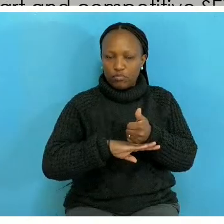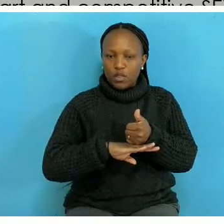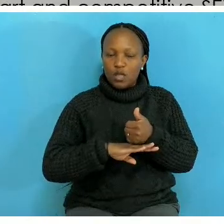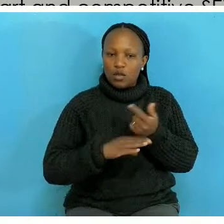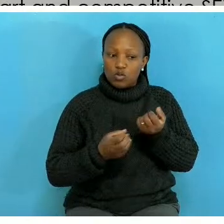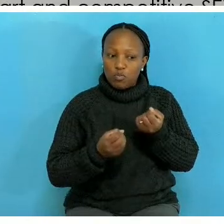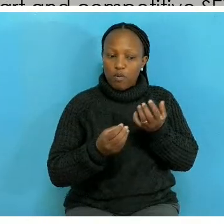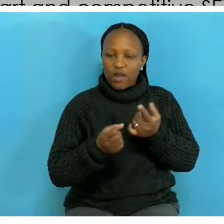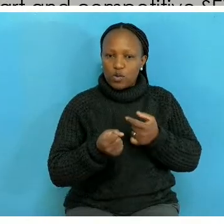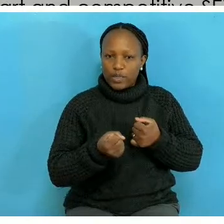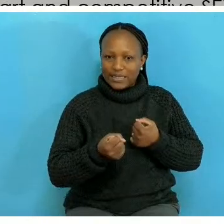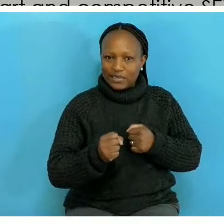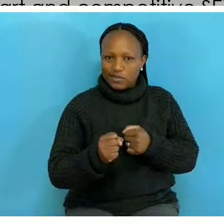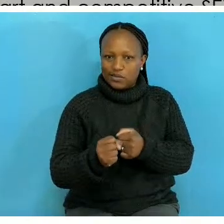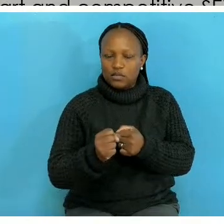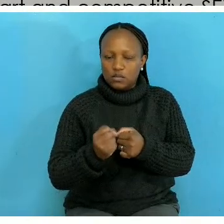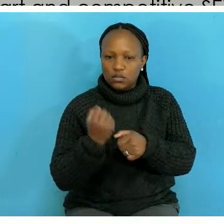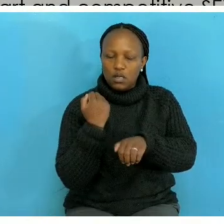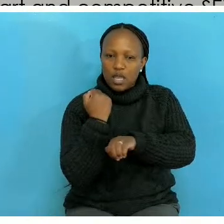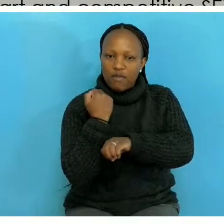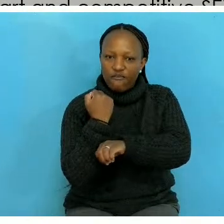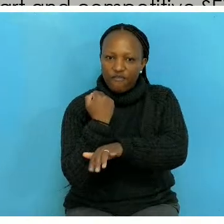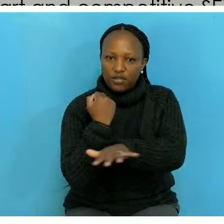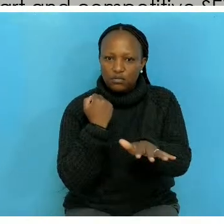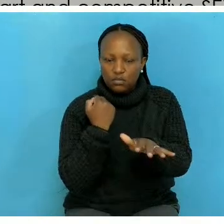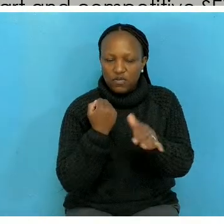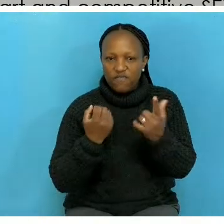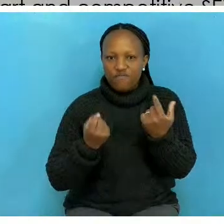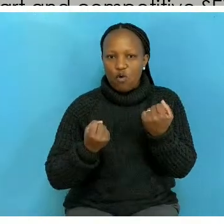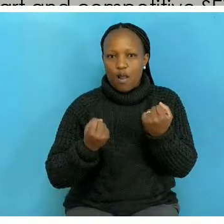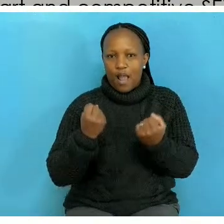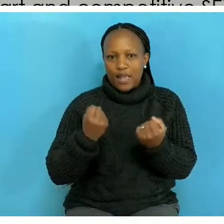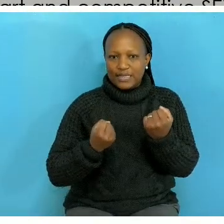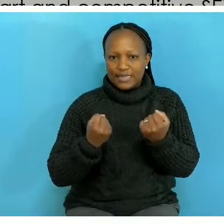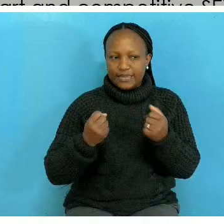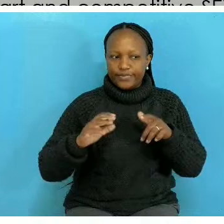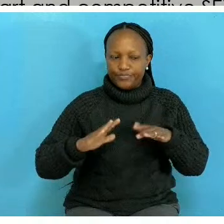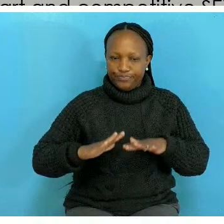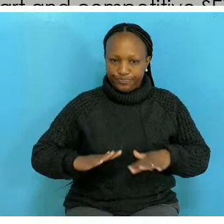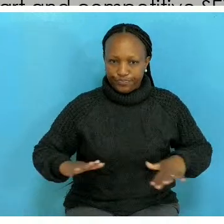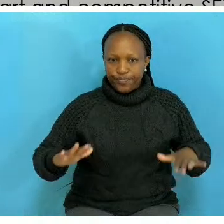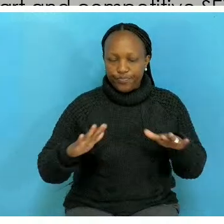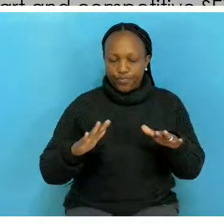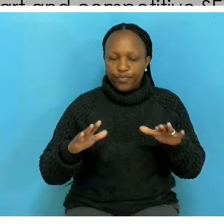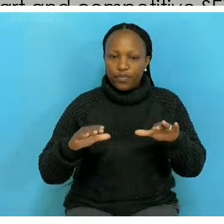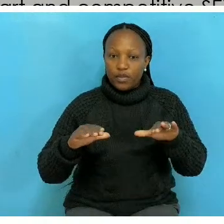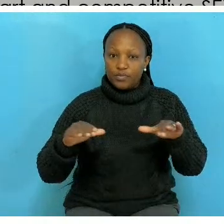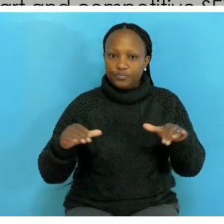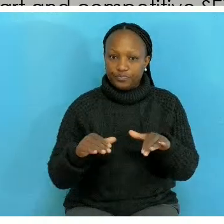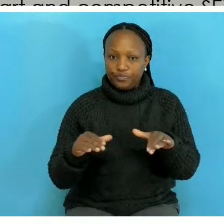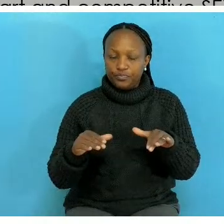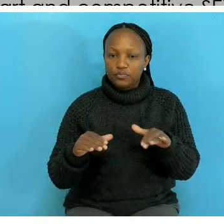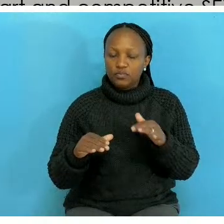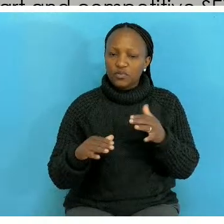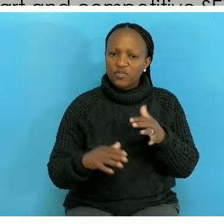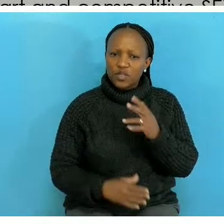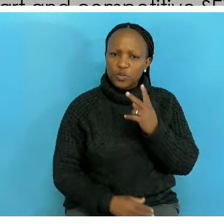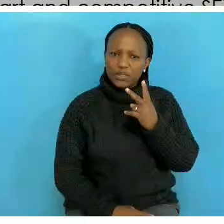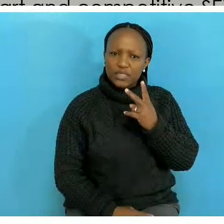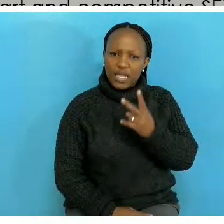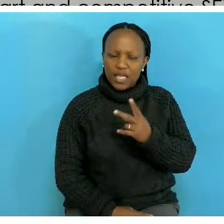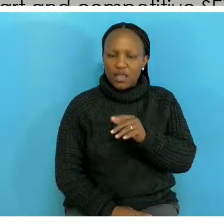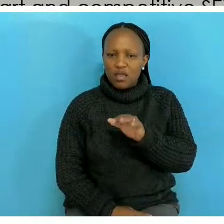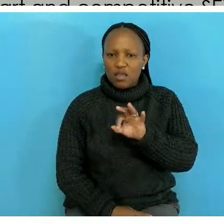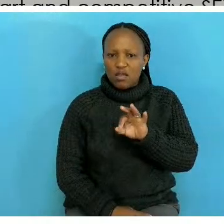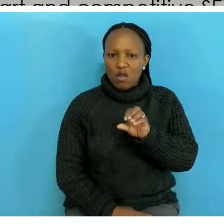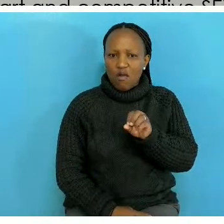strategic infrastructure for the automotive sector. You have all seen the Ford Ranger currently on